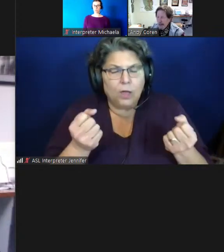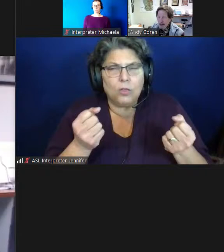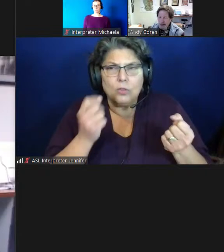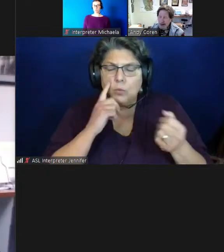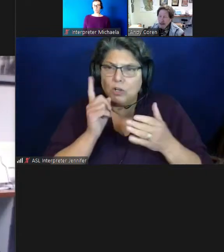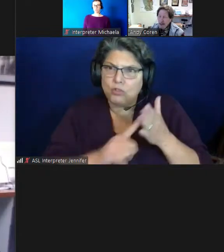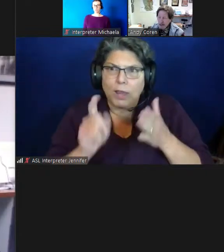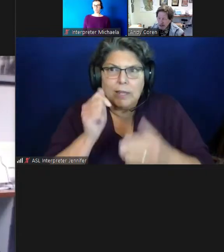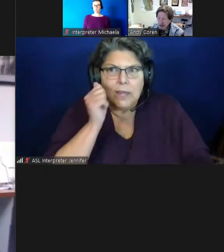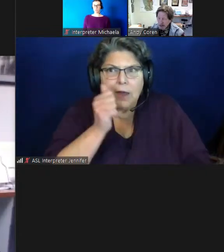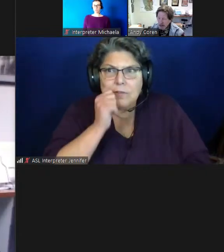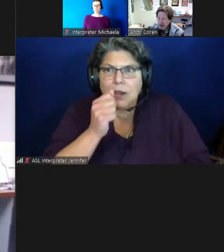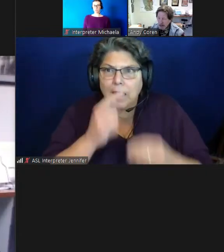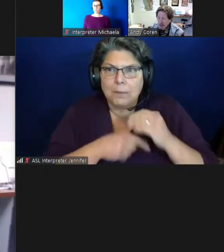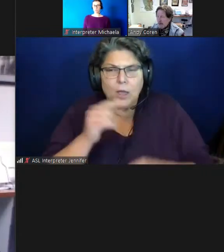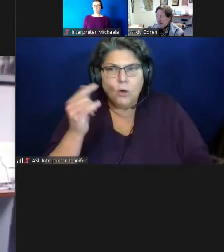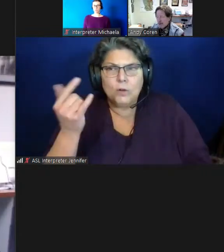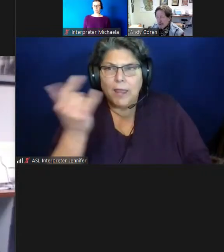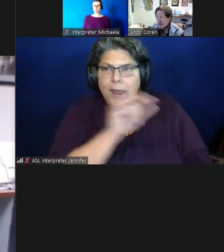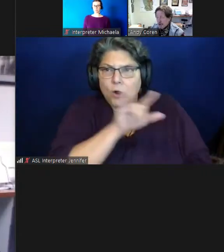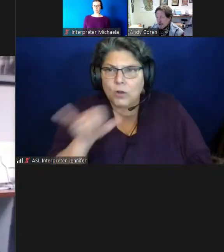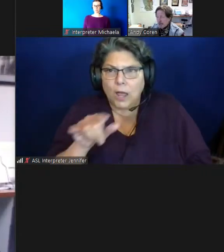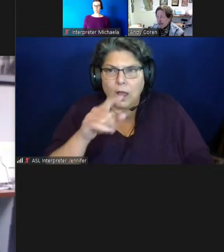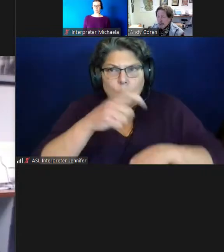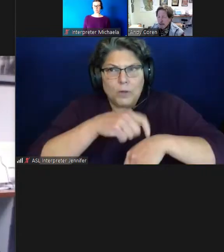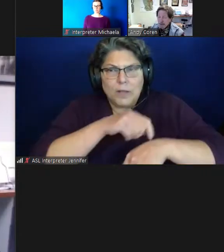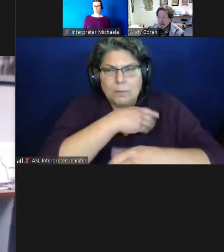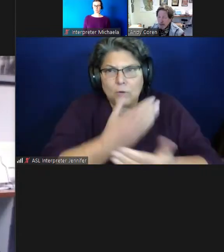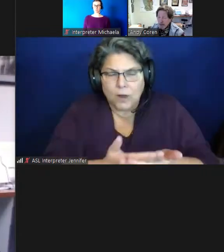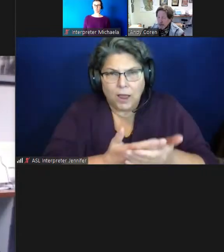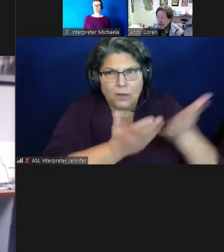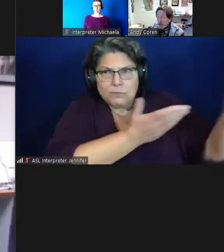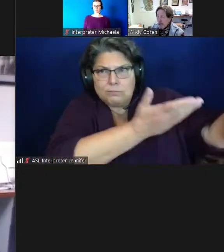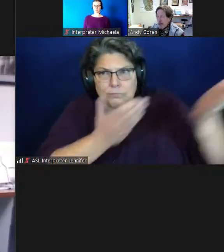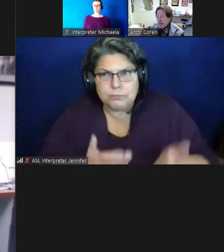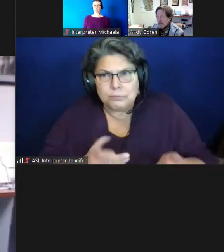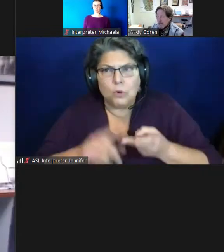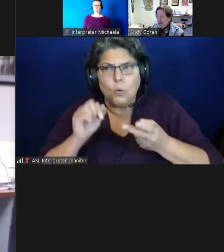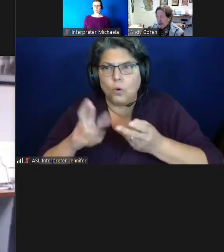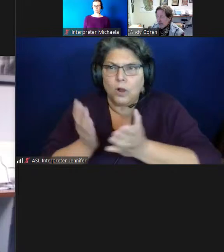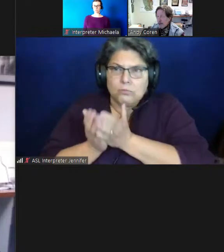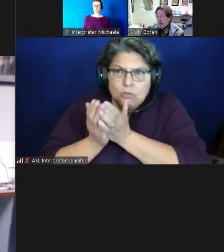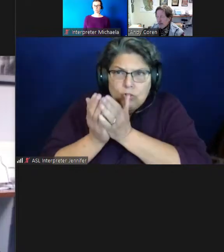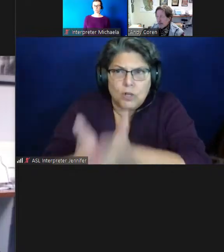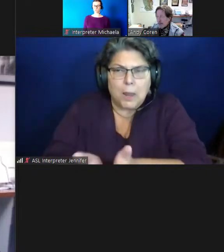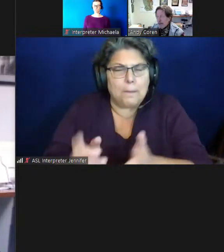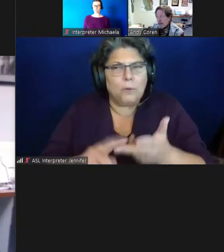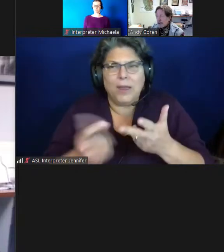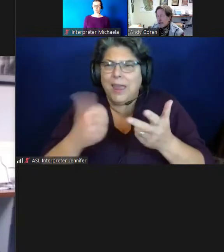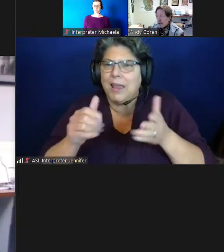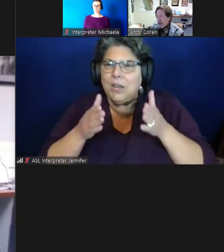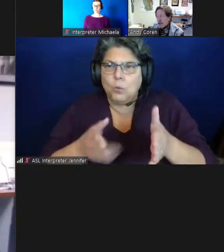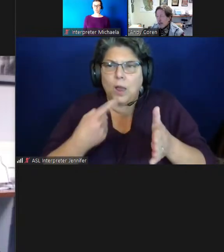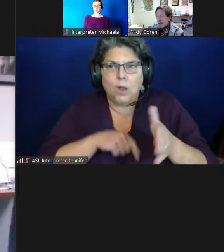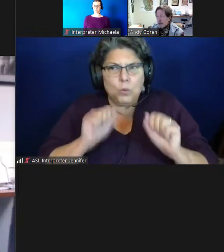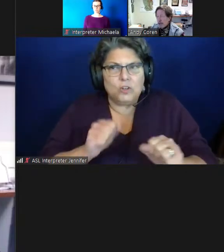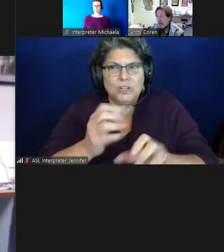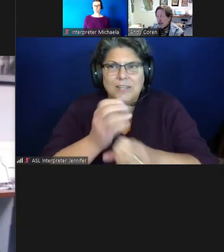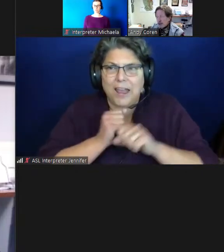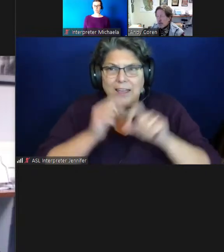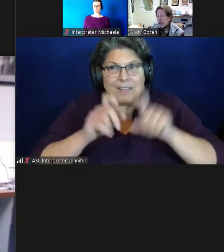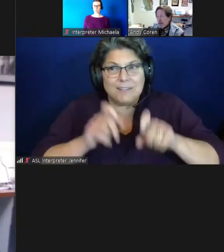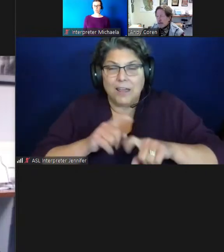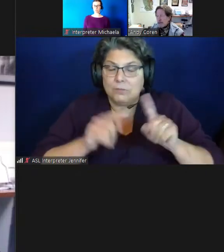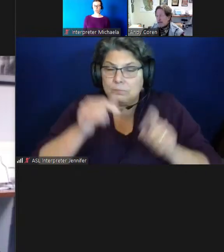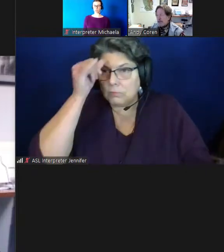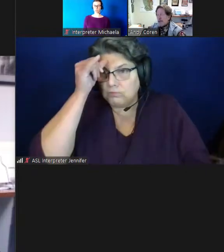every day on airline arrivals of their shipments and on the boats and every which way they could come in, and it just took a long time to do it.